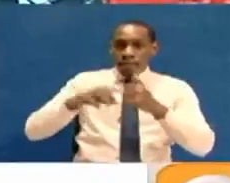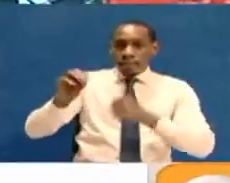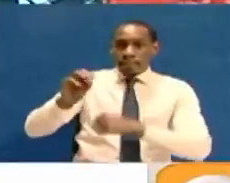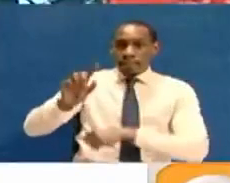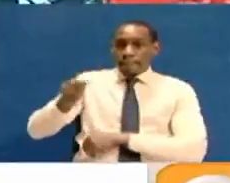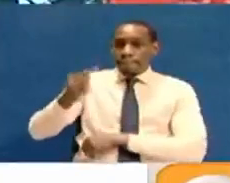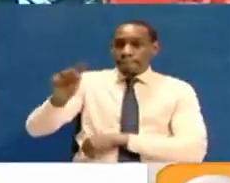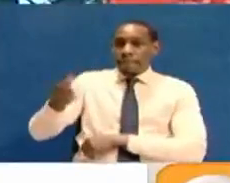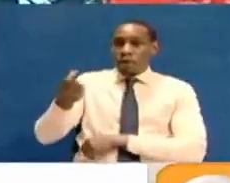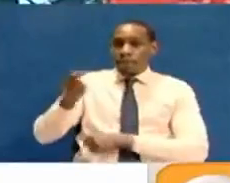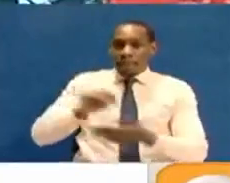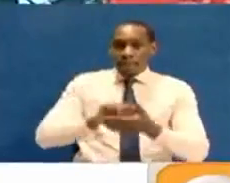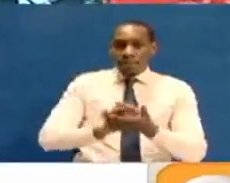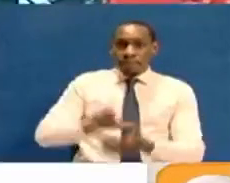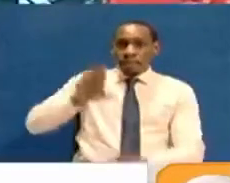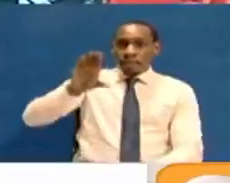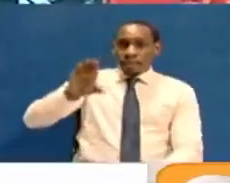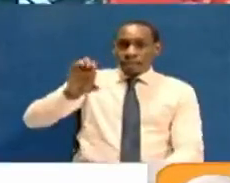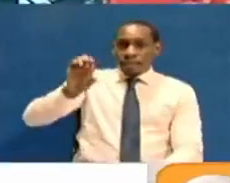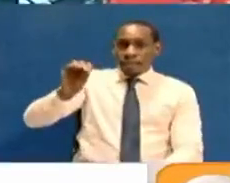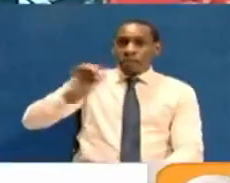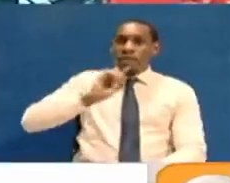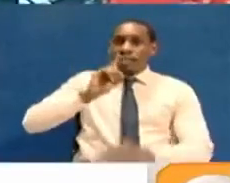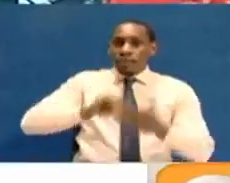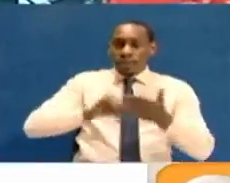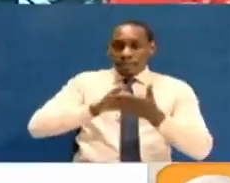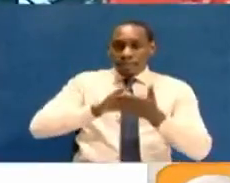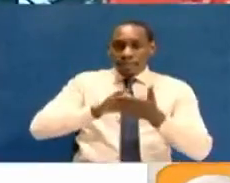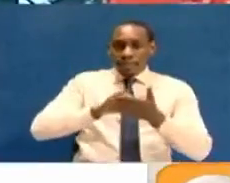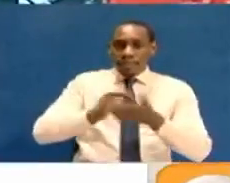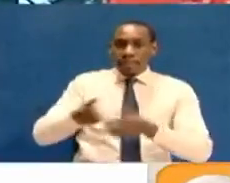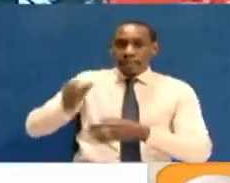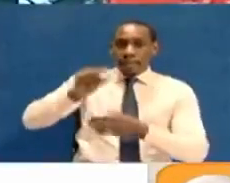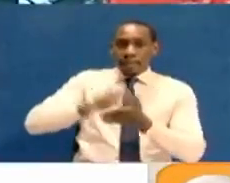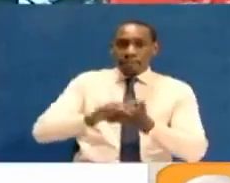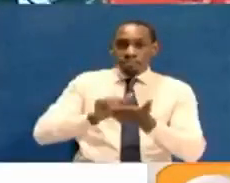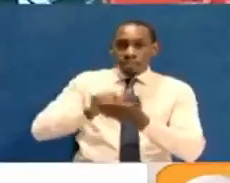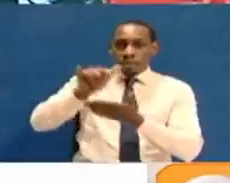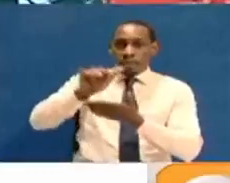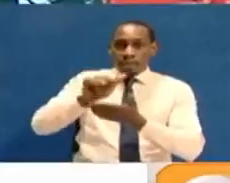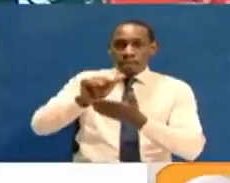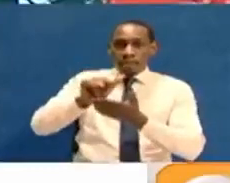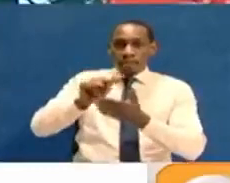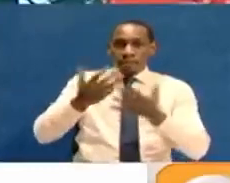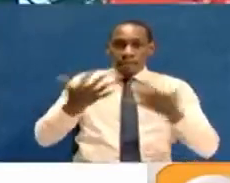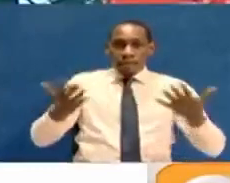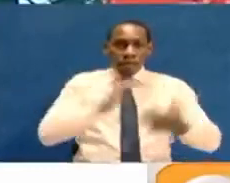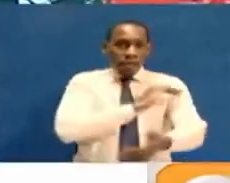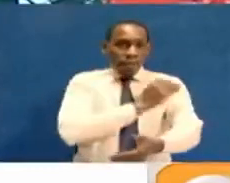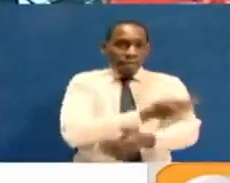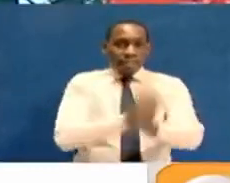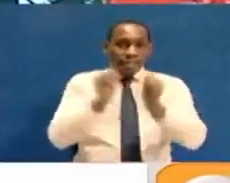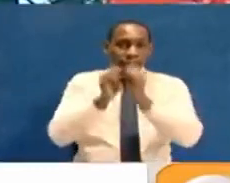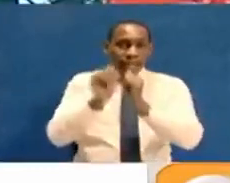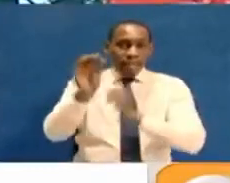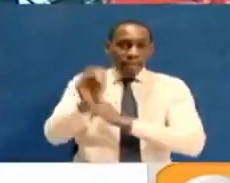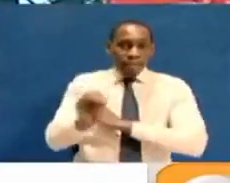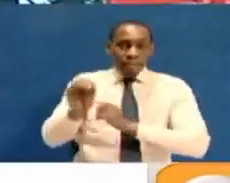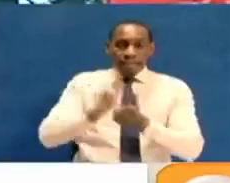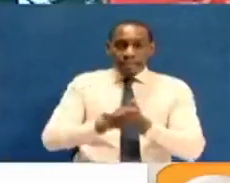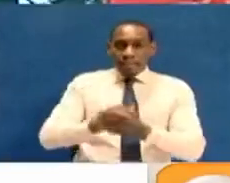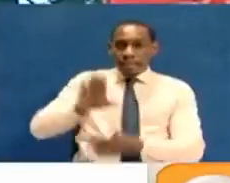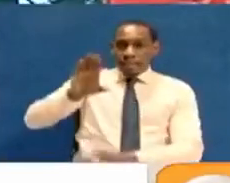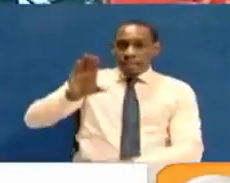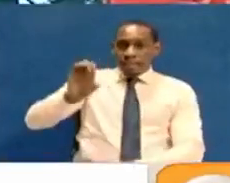million shillings, with CEO Alan Kilavuka saying this will increase the airline's cargo capacity by 10%.